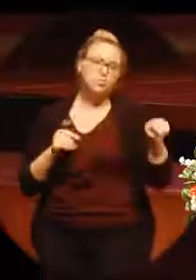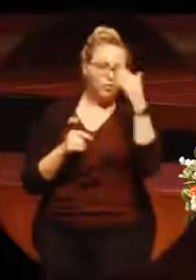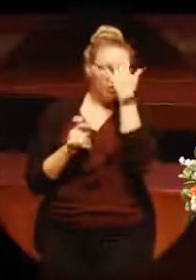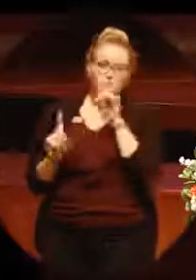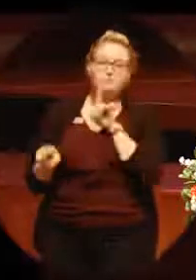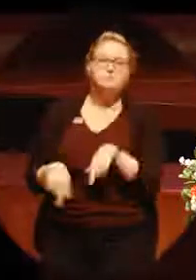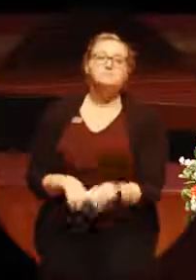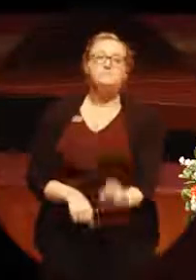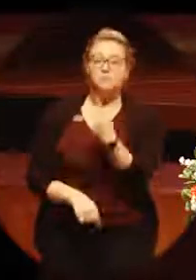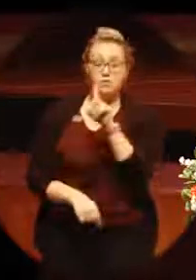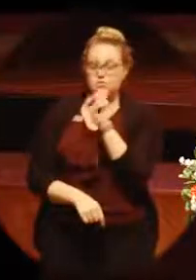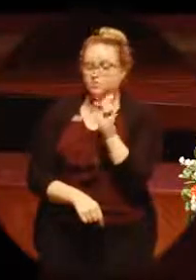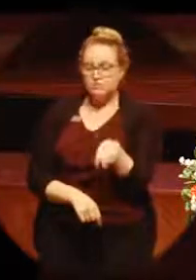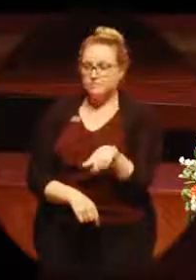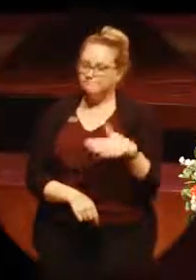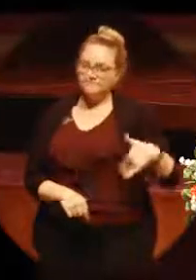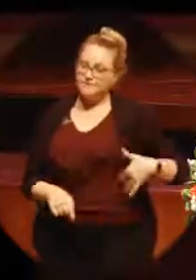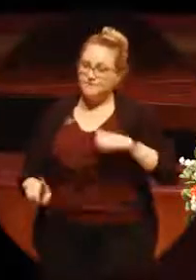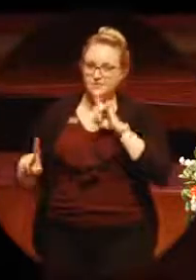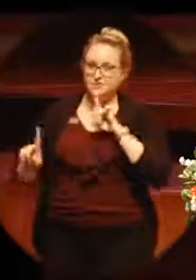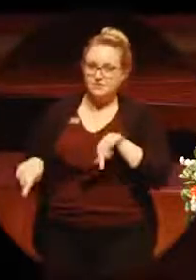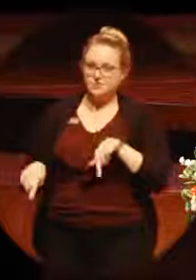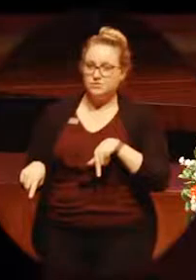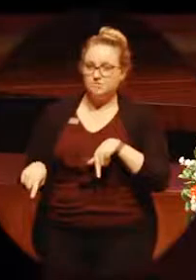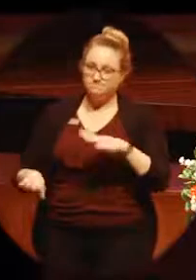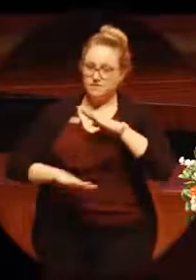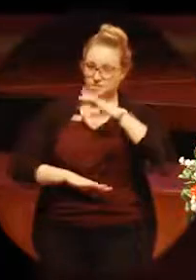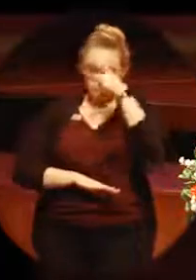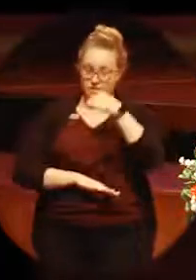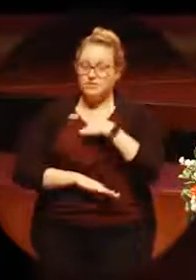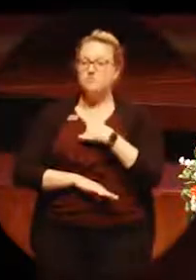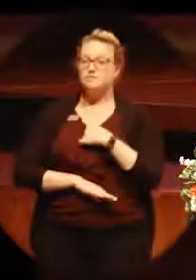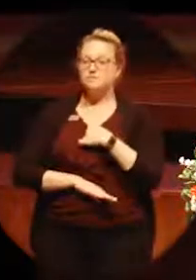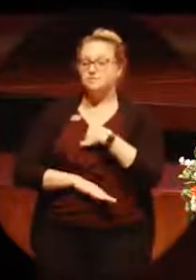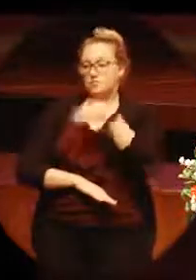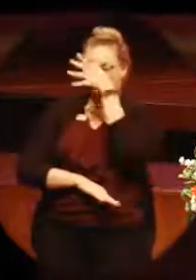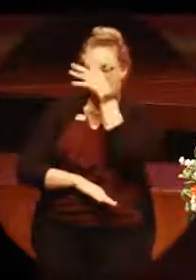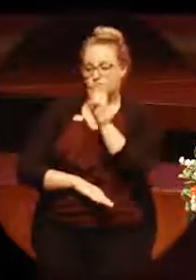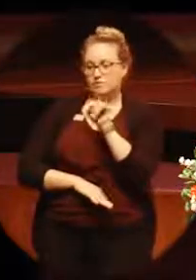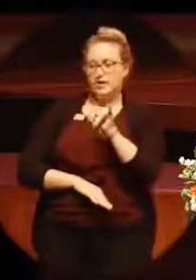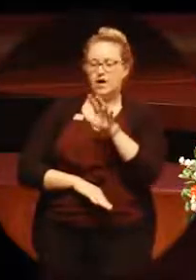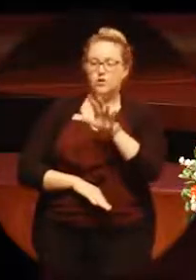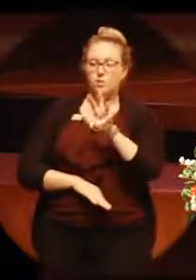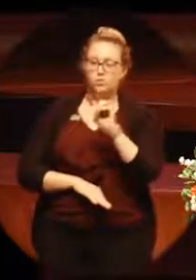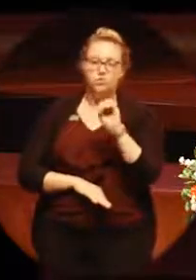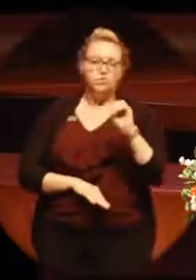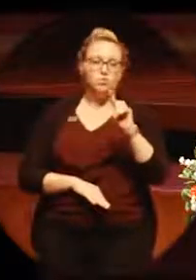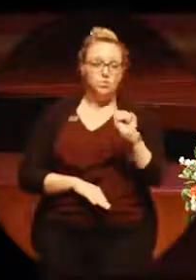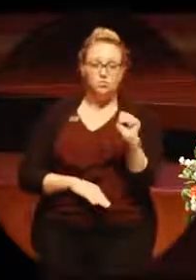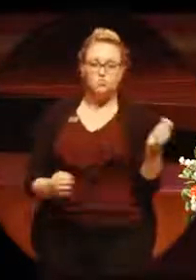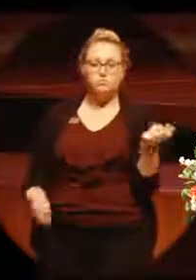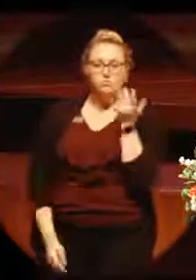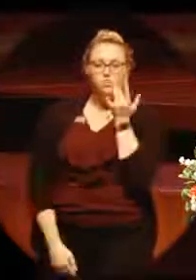that. There's one question that has not been answered satisfactorily to me as the father of Ty Woods, and that